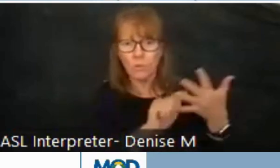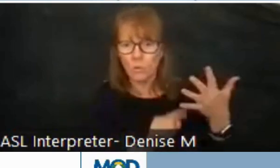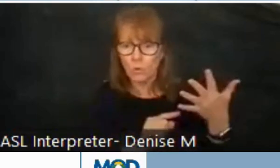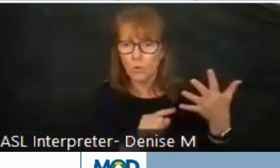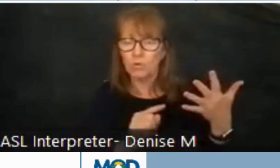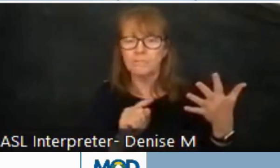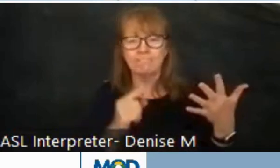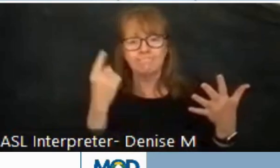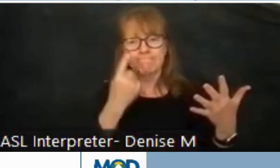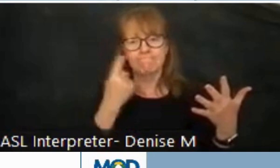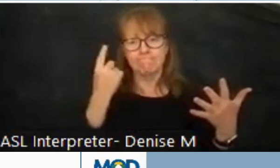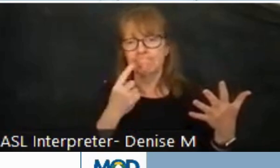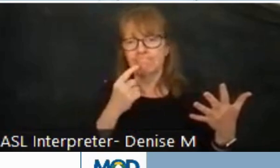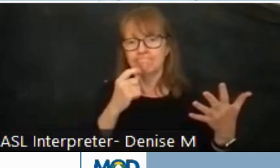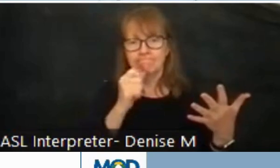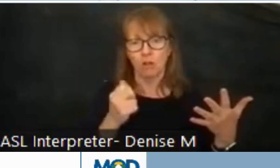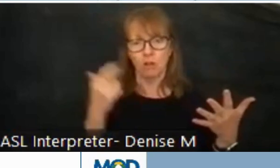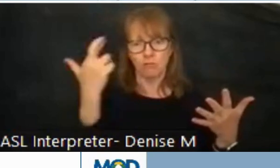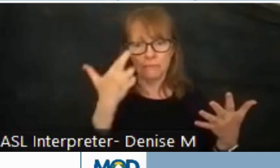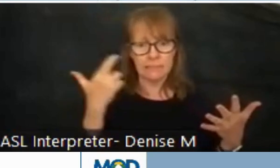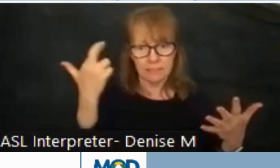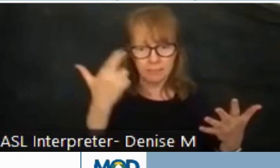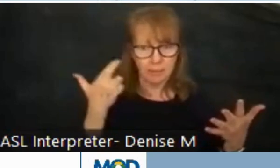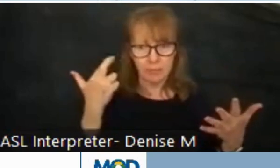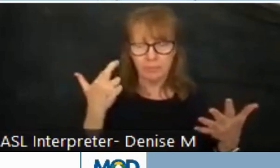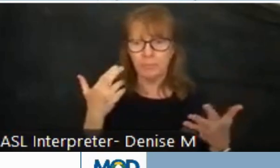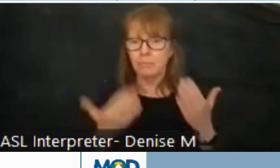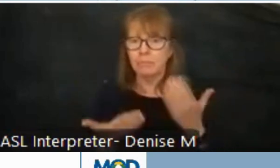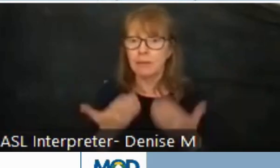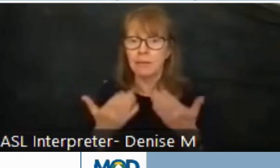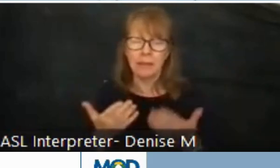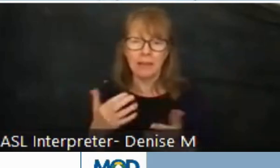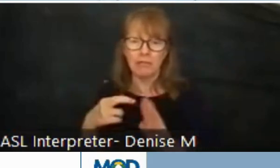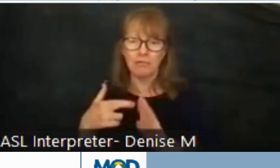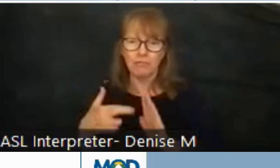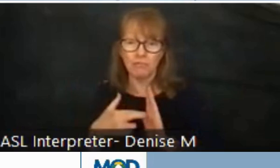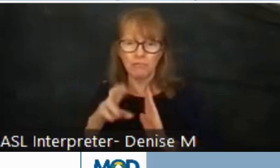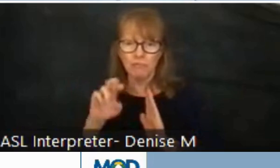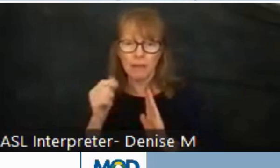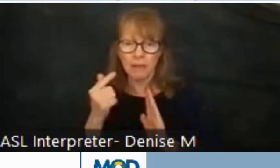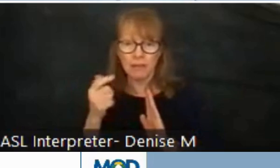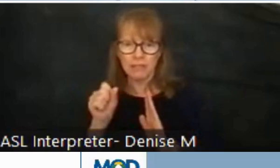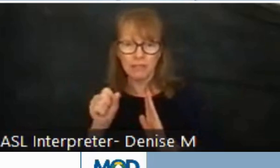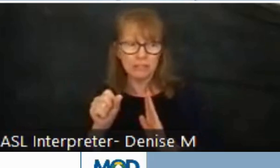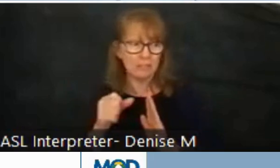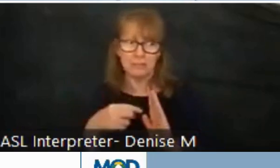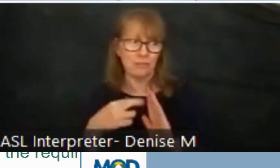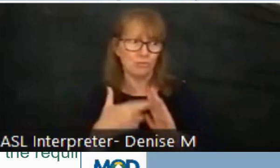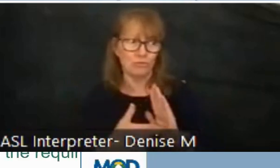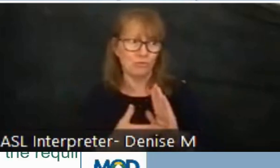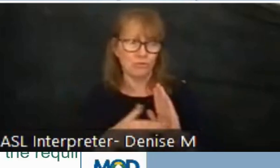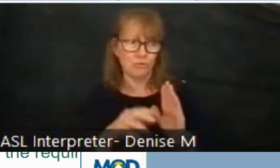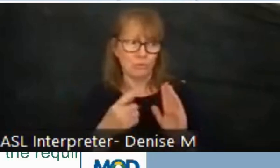like regulations the housing provider isn't allowed to break.